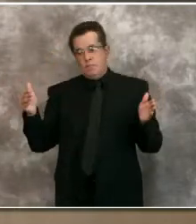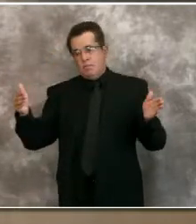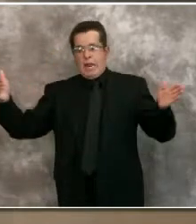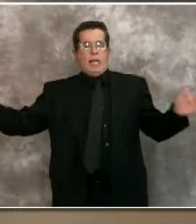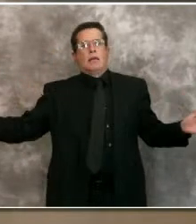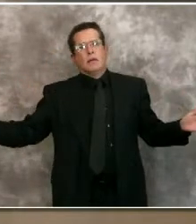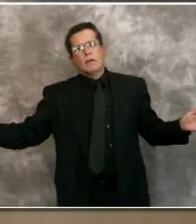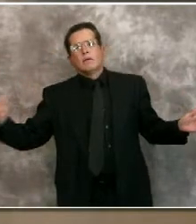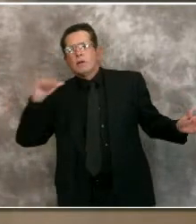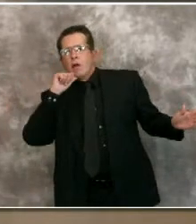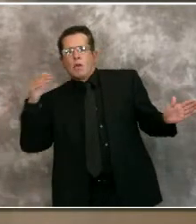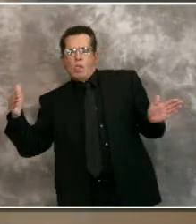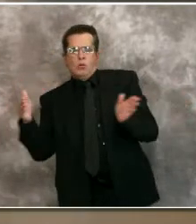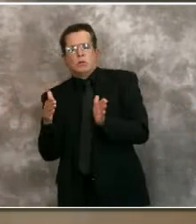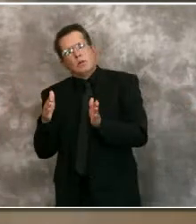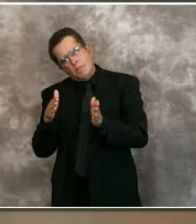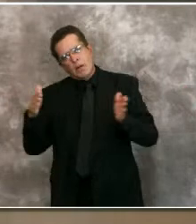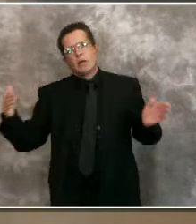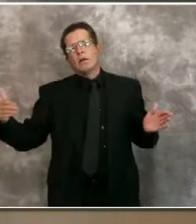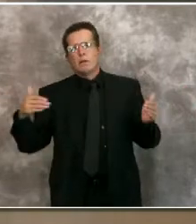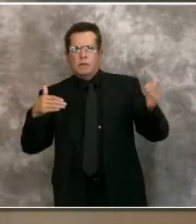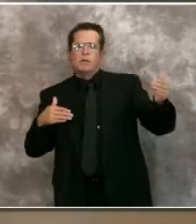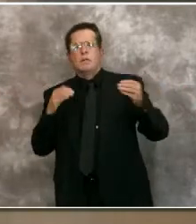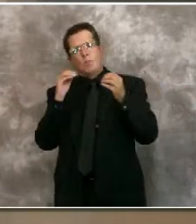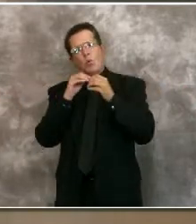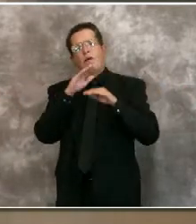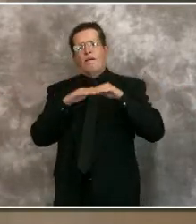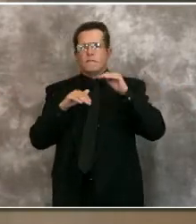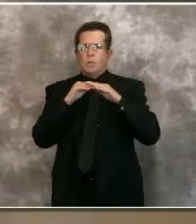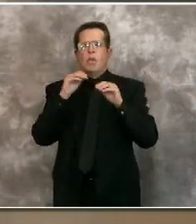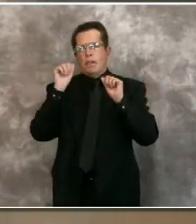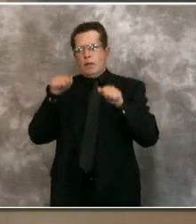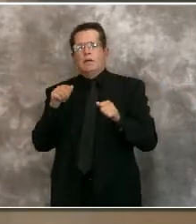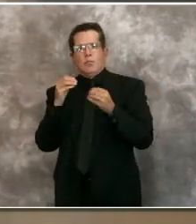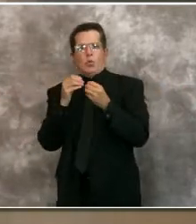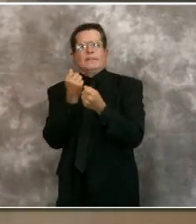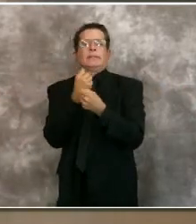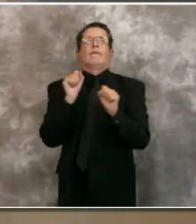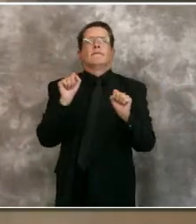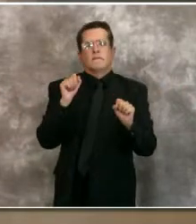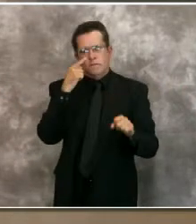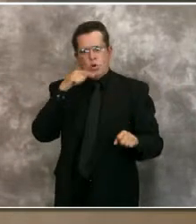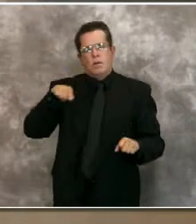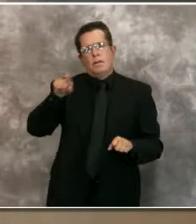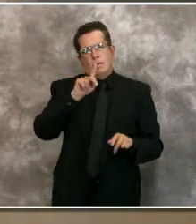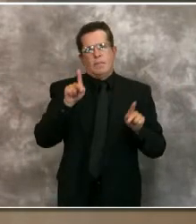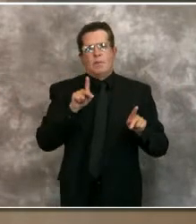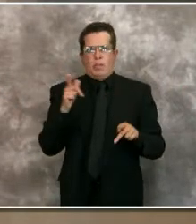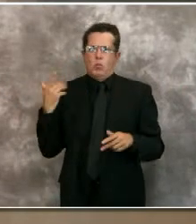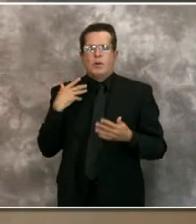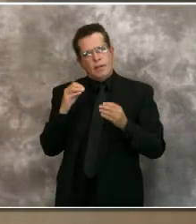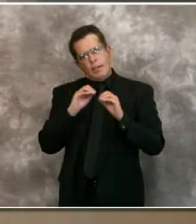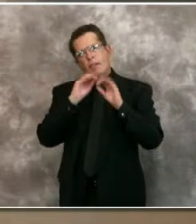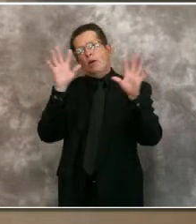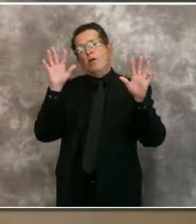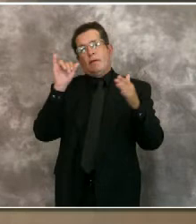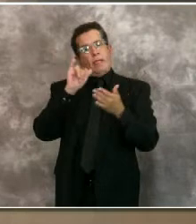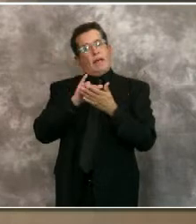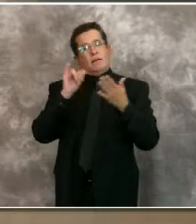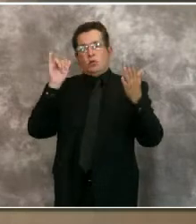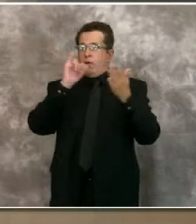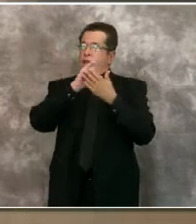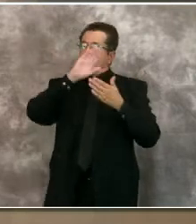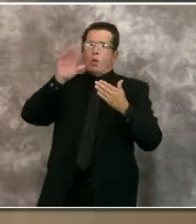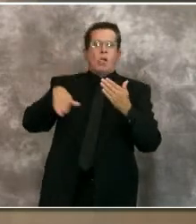even put tables outside to accommodate more people. So we just wanted to make that clarification. So that's it for the questions